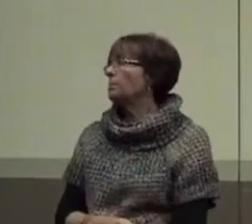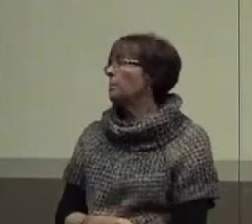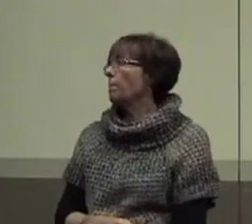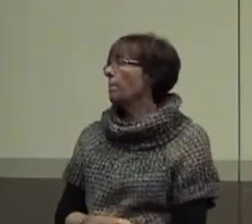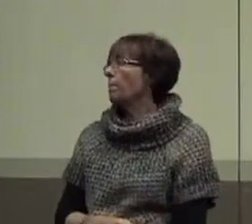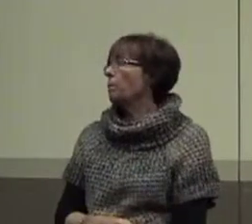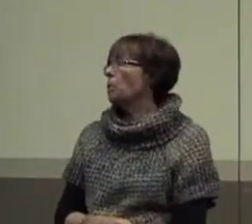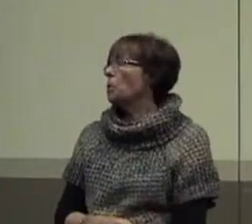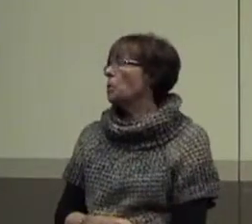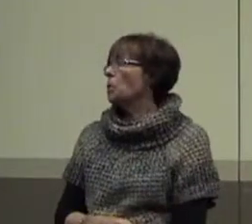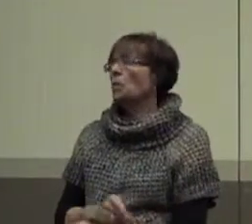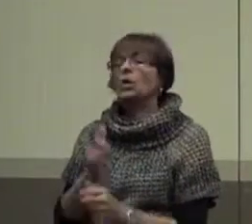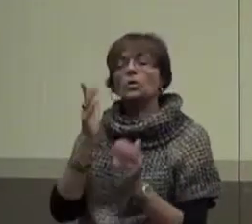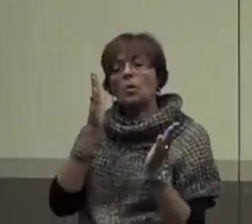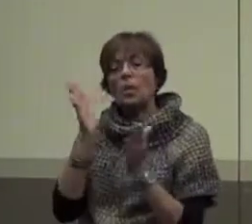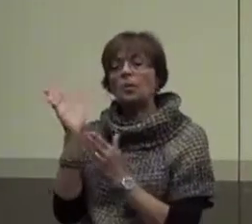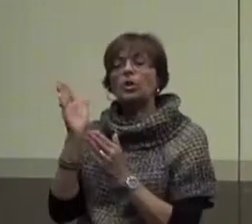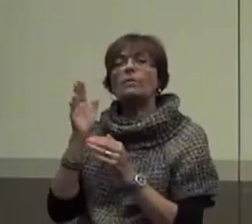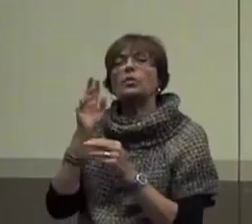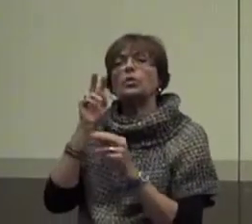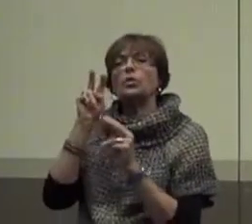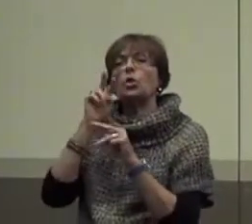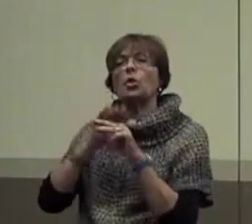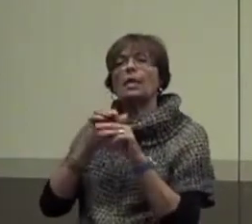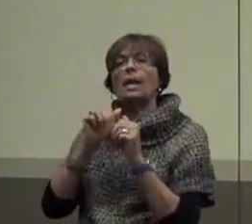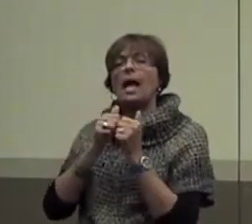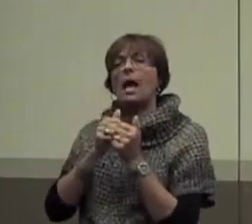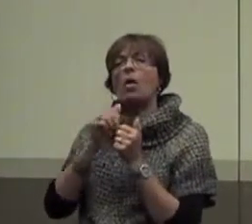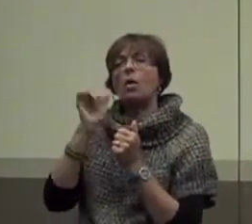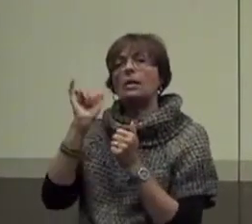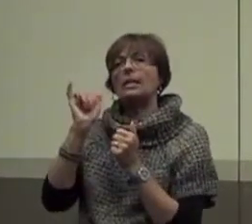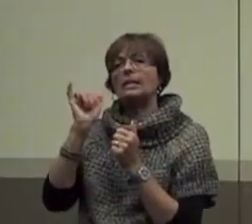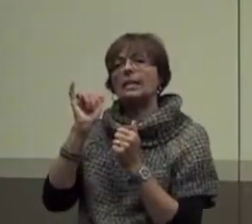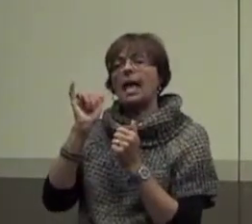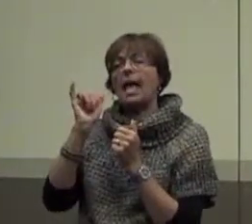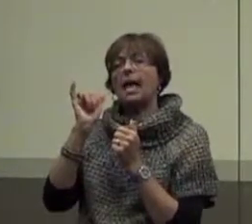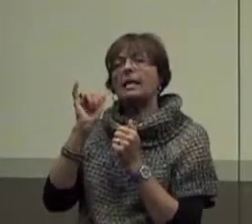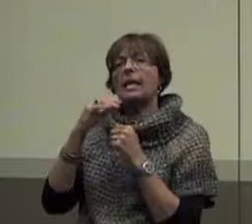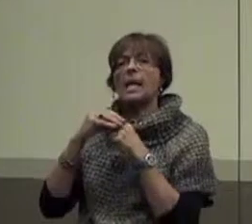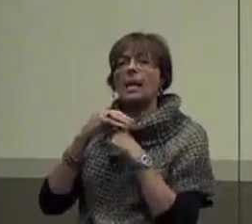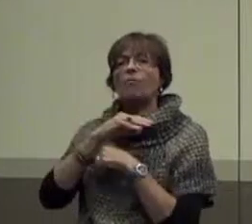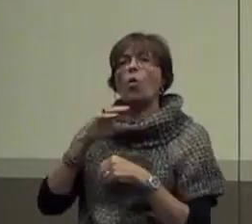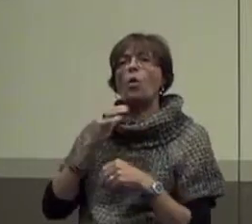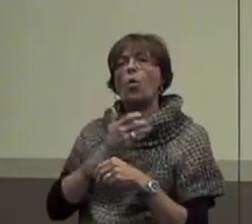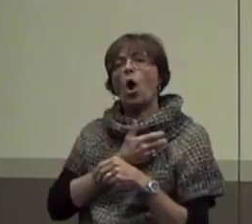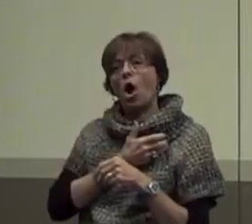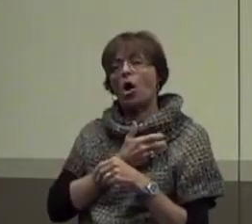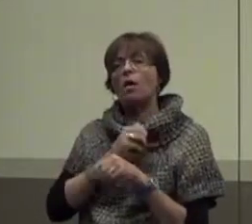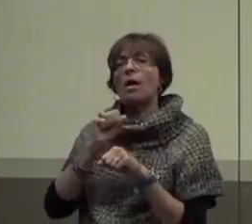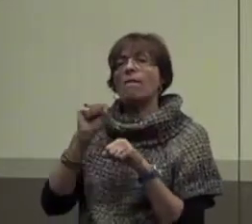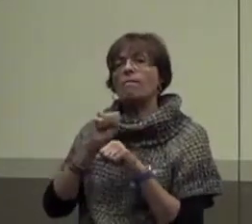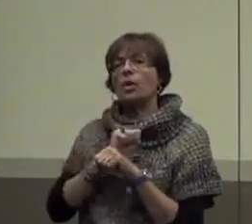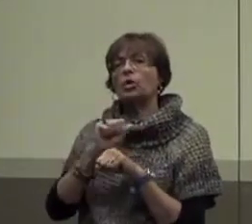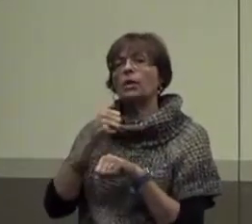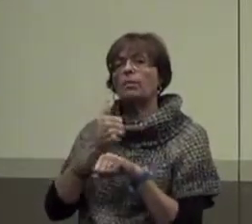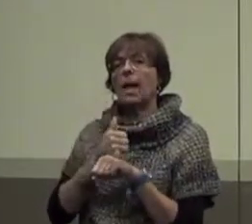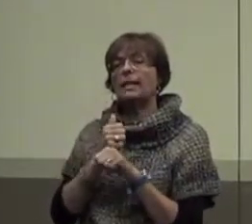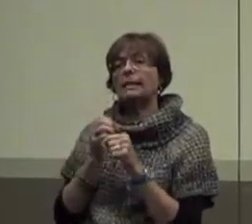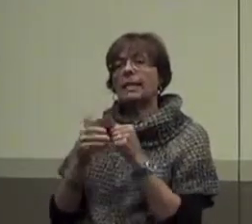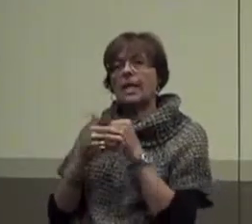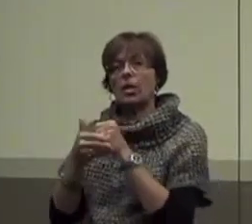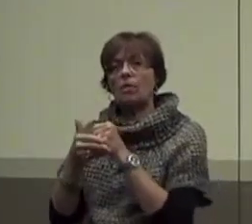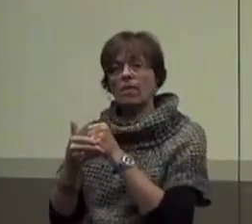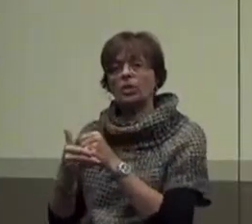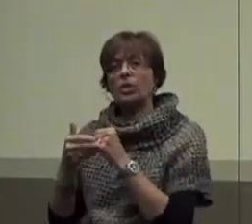So we then shift to looking at how does this inform our function-based interventions. So we start